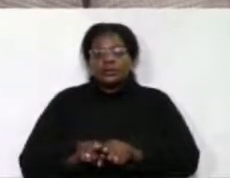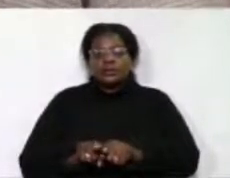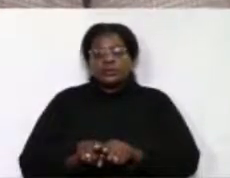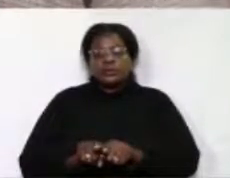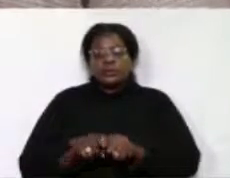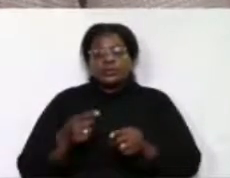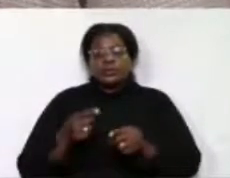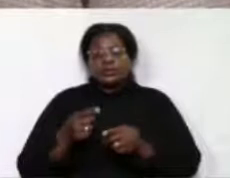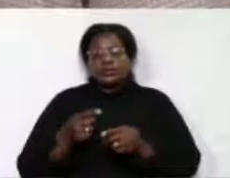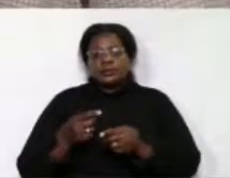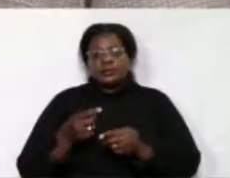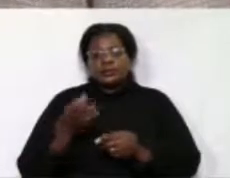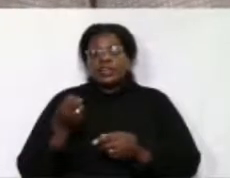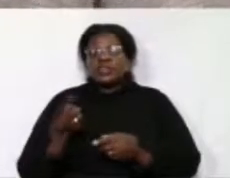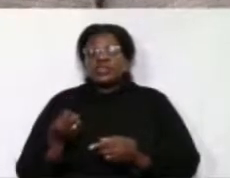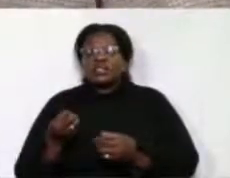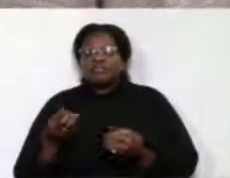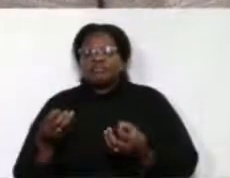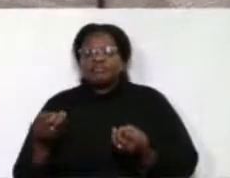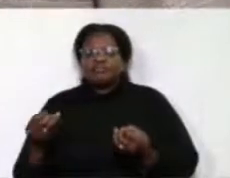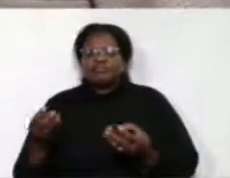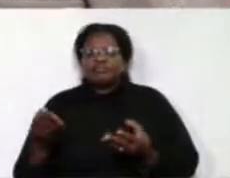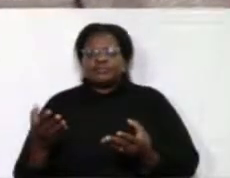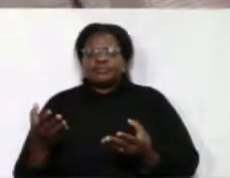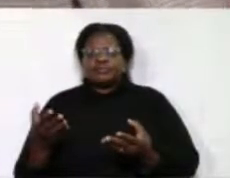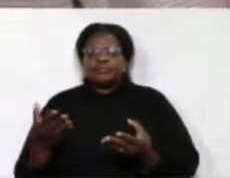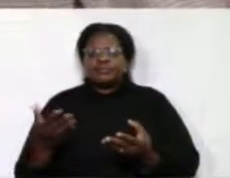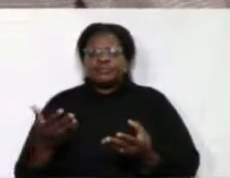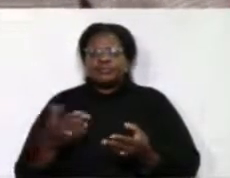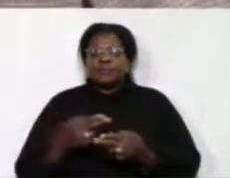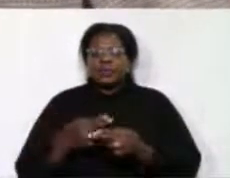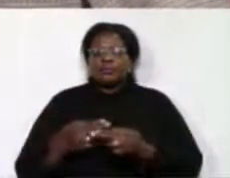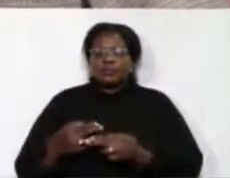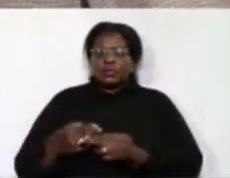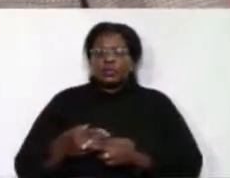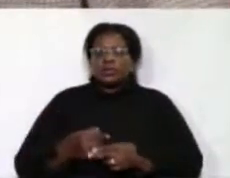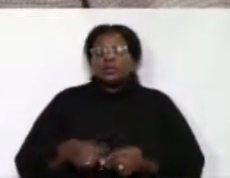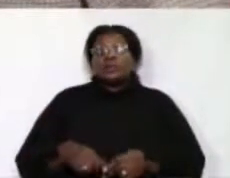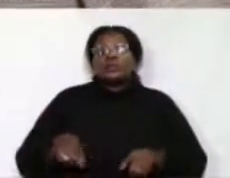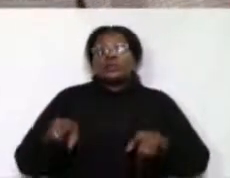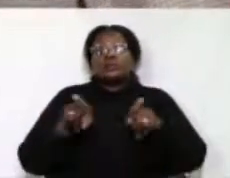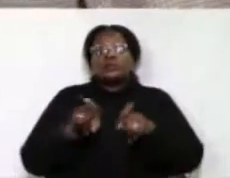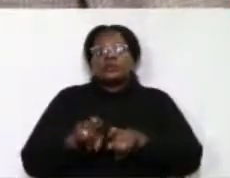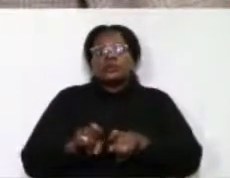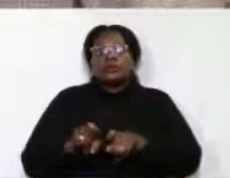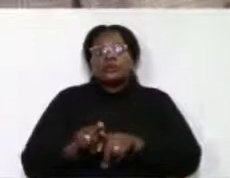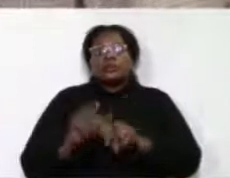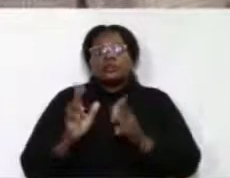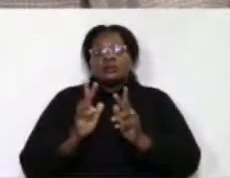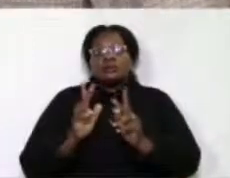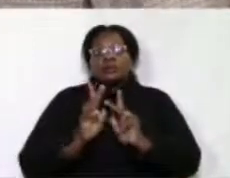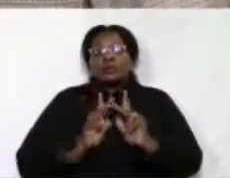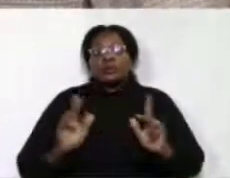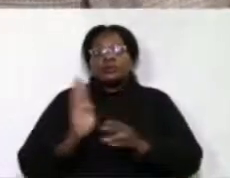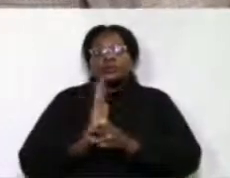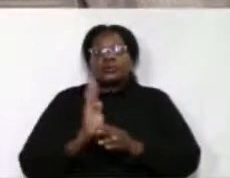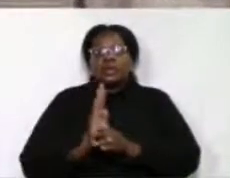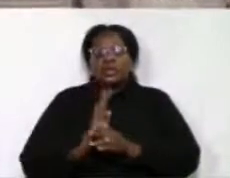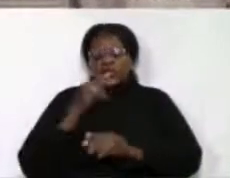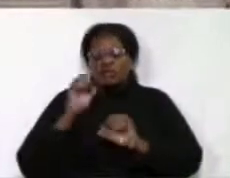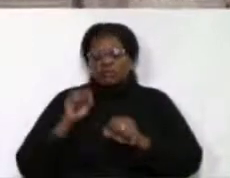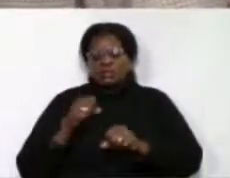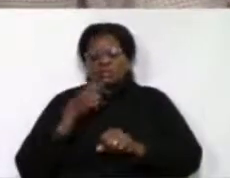problem 0.5. for business, isn't it? You might want to, even some of our startups, they might want to buy a business, and that means you need to look through the accounts.